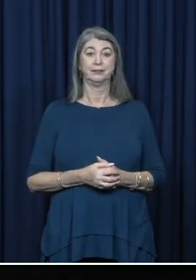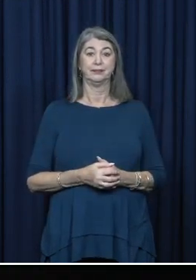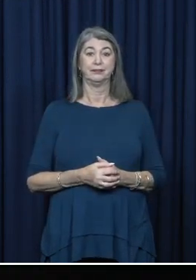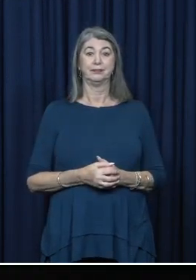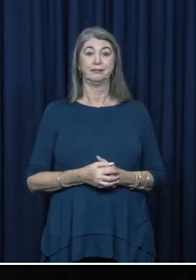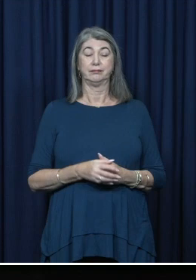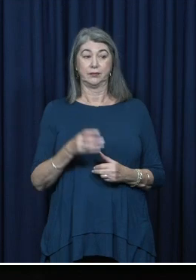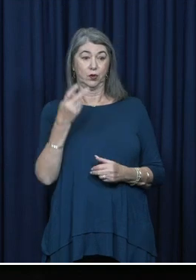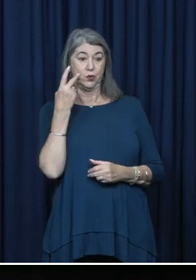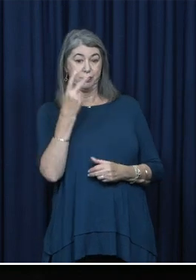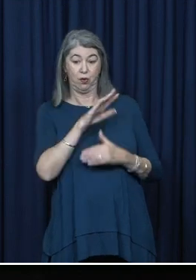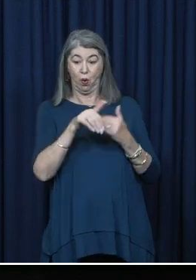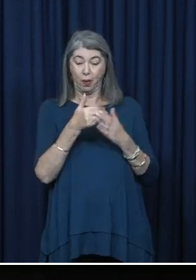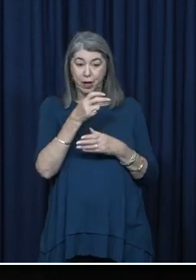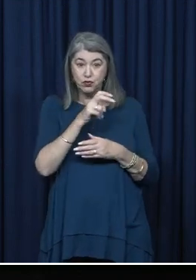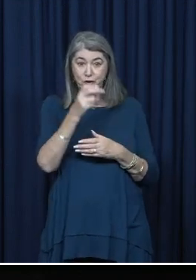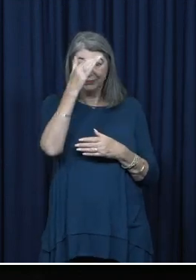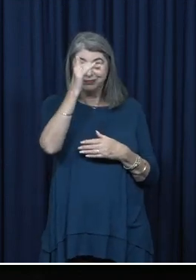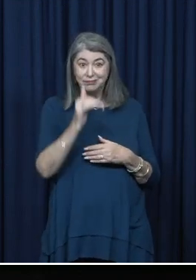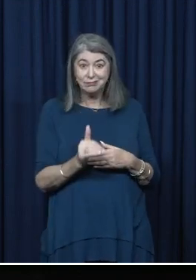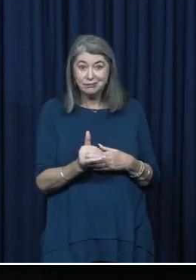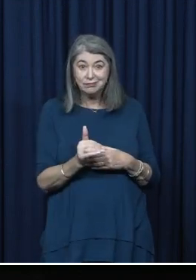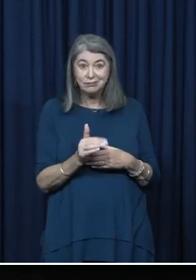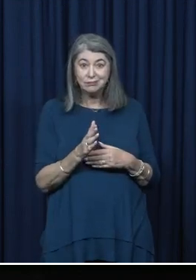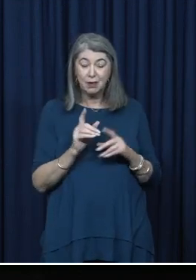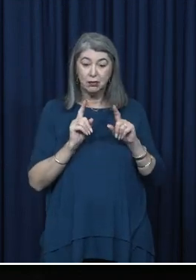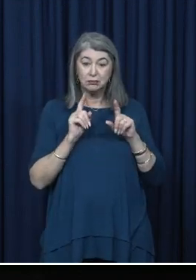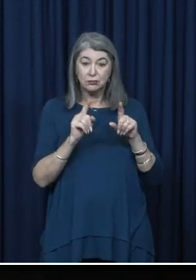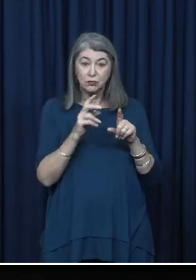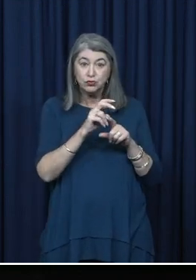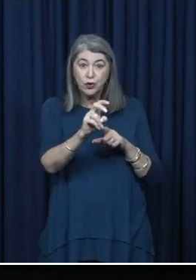As you can see, all of my trips, my going trip,